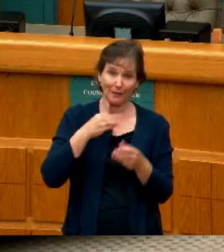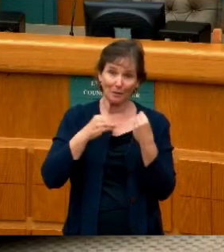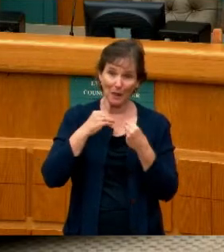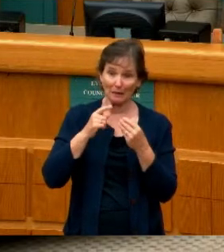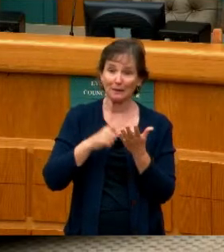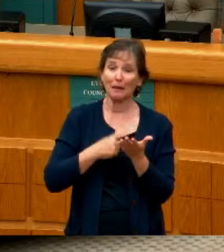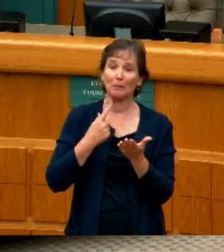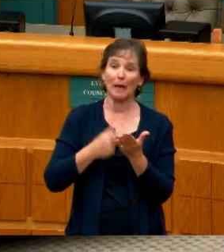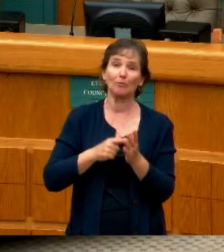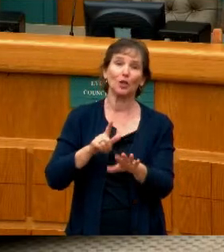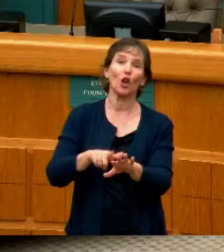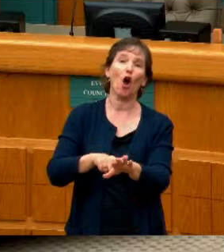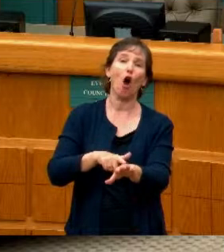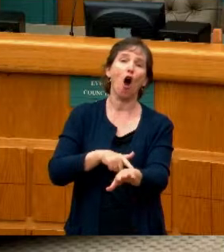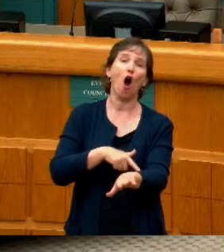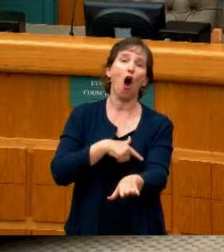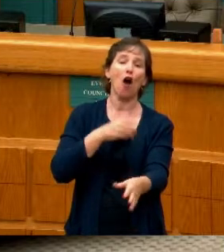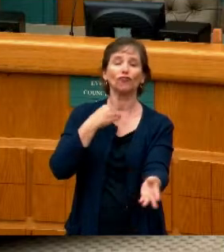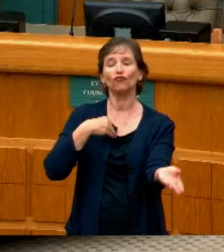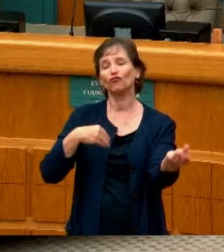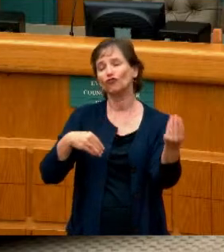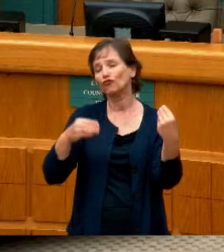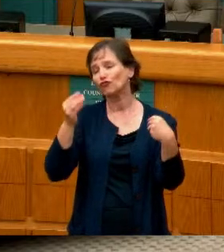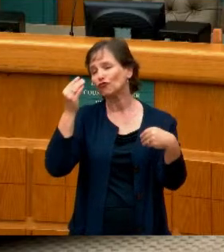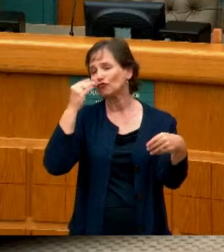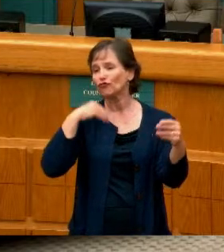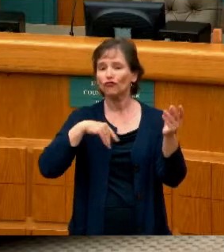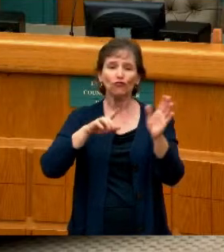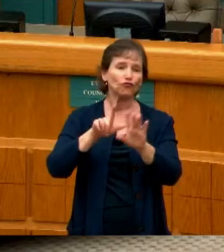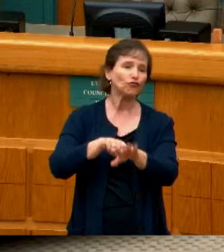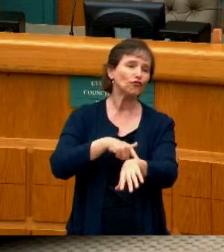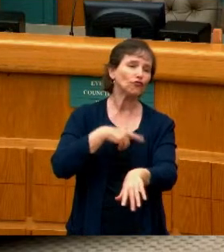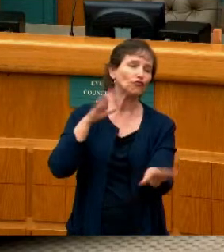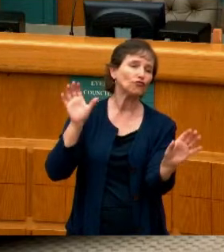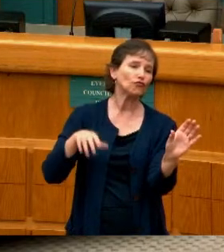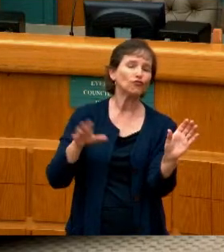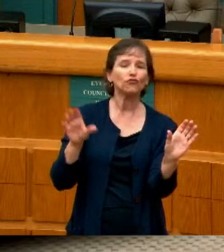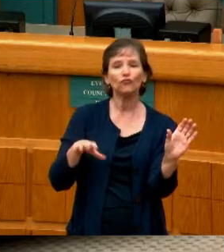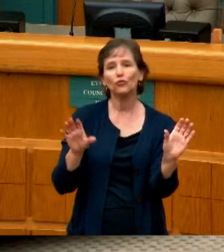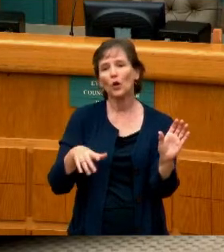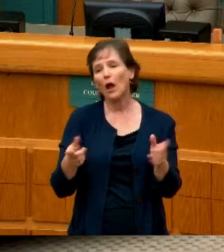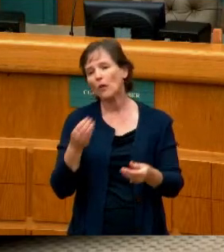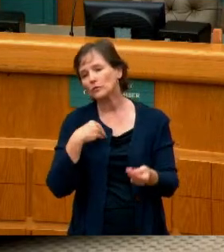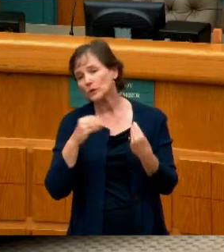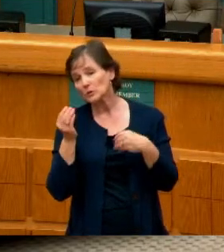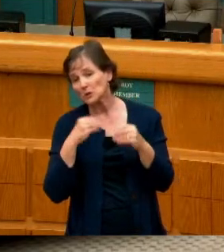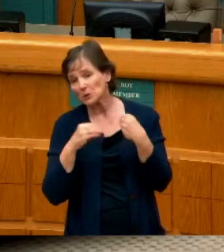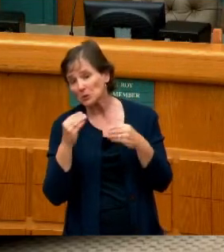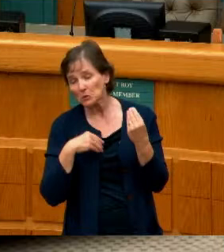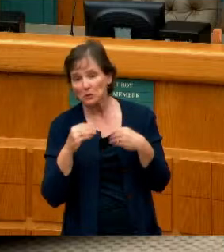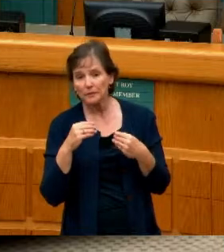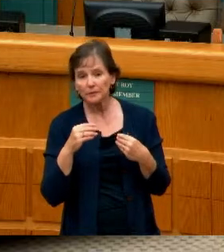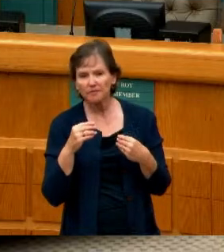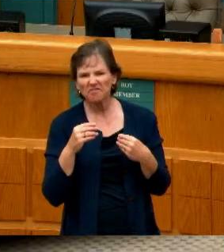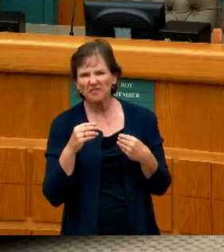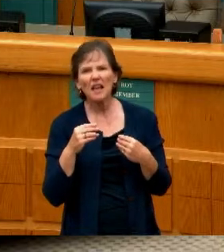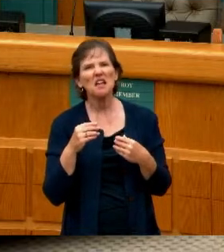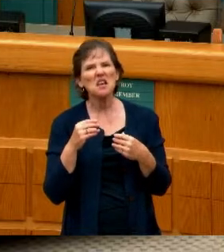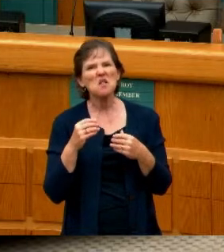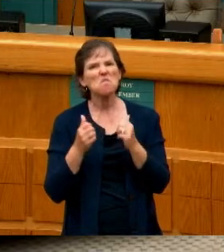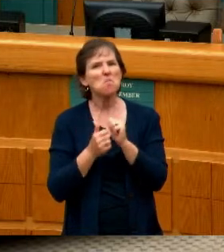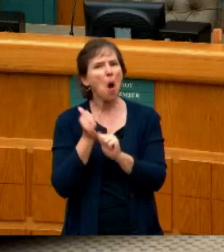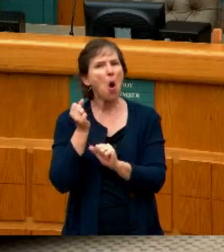Thanksgiving dinner is often a long, relaxed, multi-course meal with all the family stories and the second and third